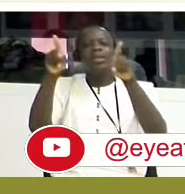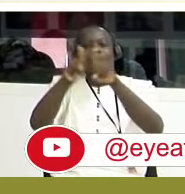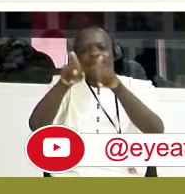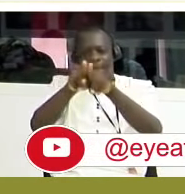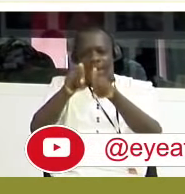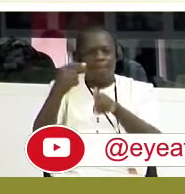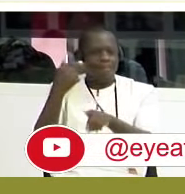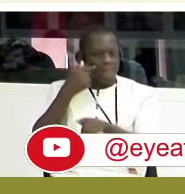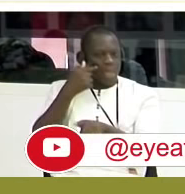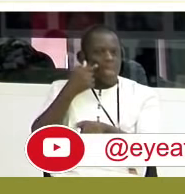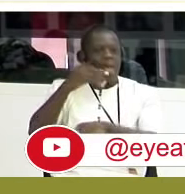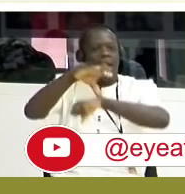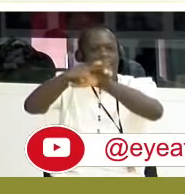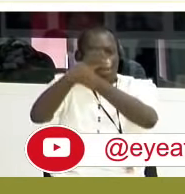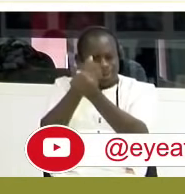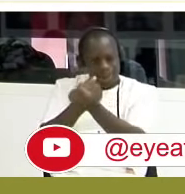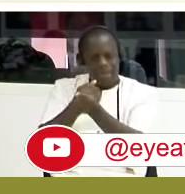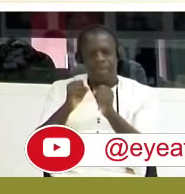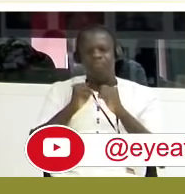Sadibou Haidara.